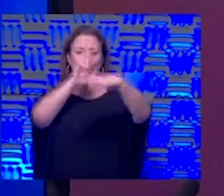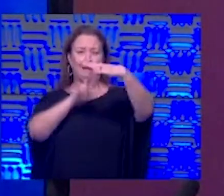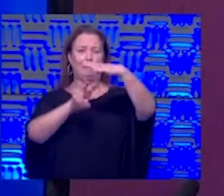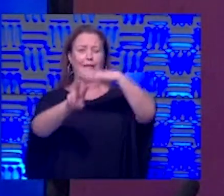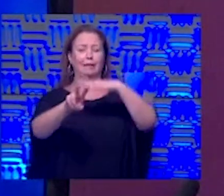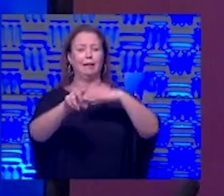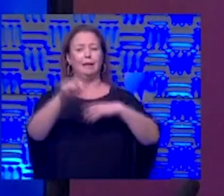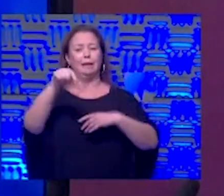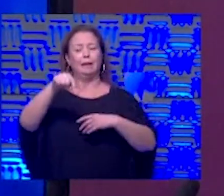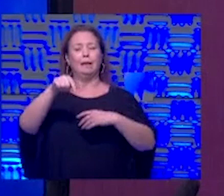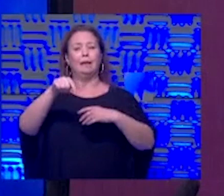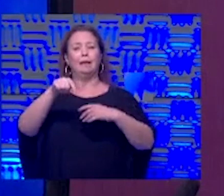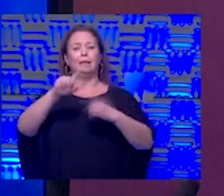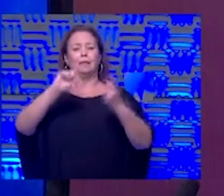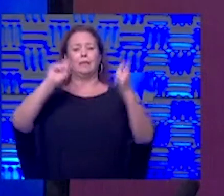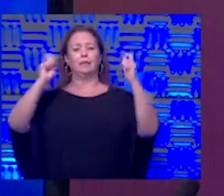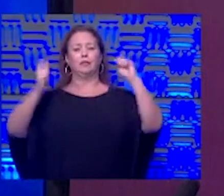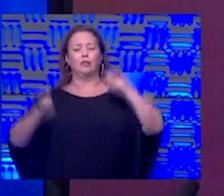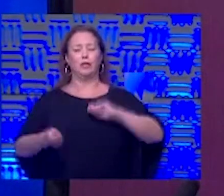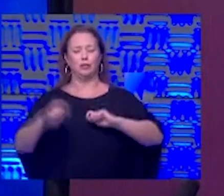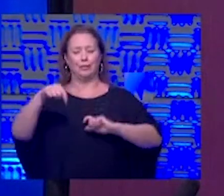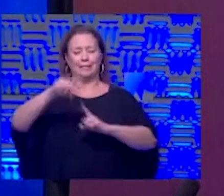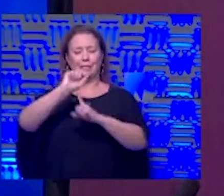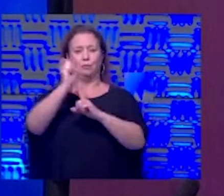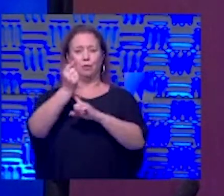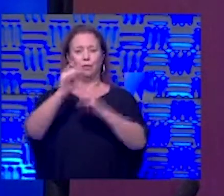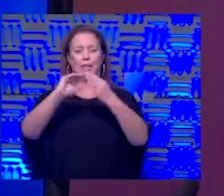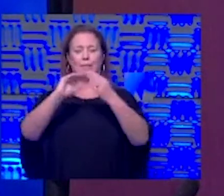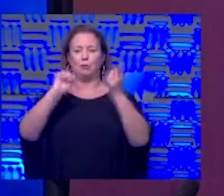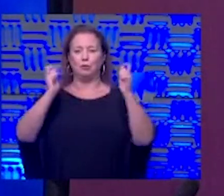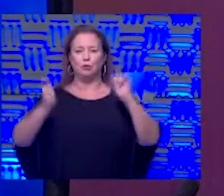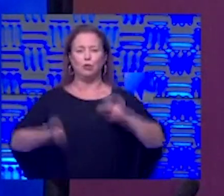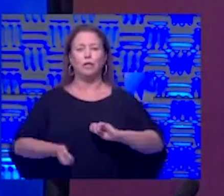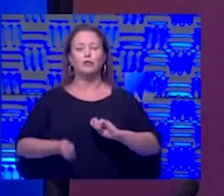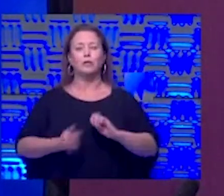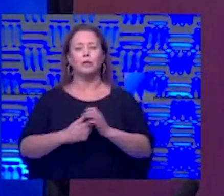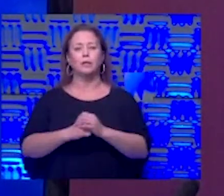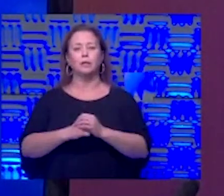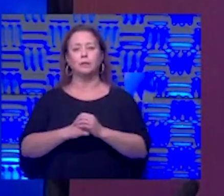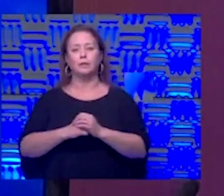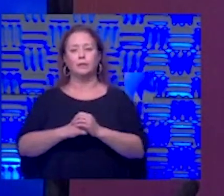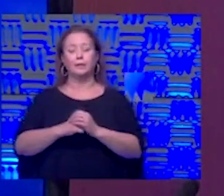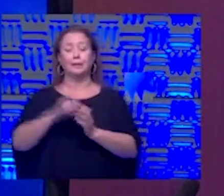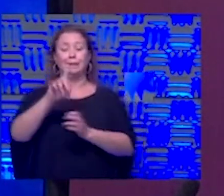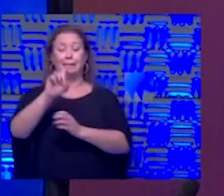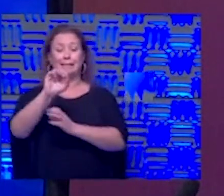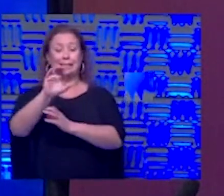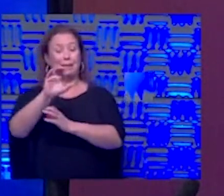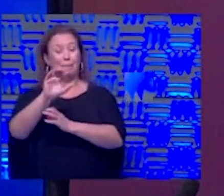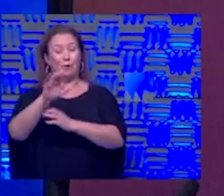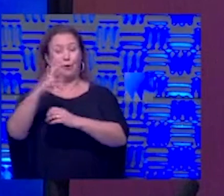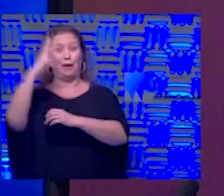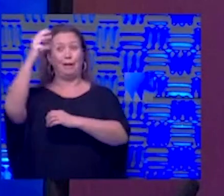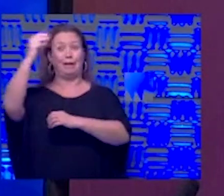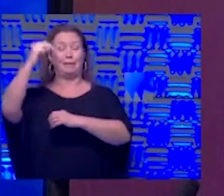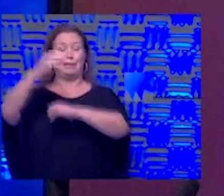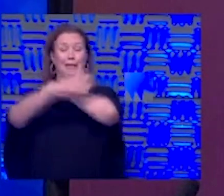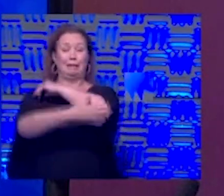because the rapid change in the situation, the numbers changing. So, yeah, I mean, December and outside of the